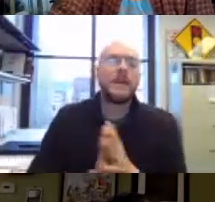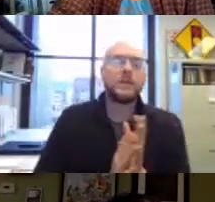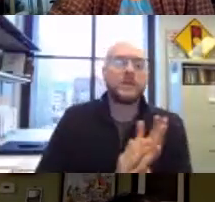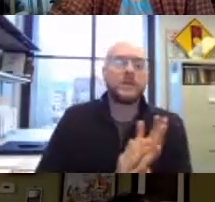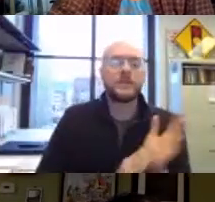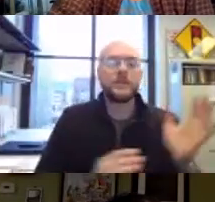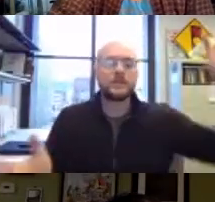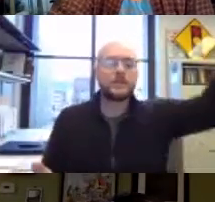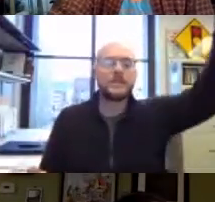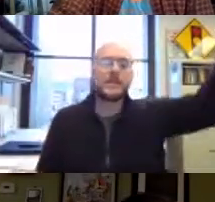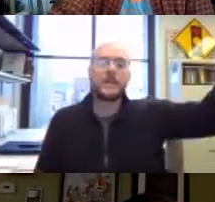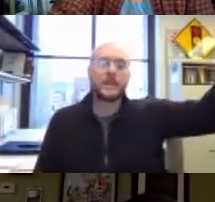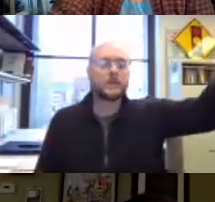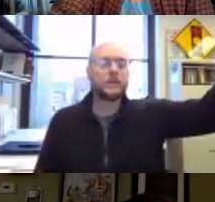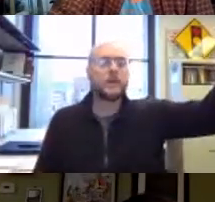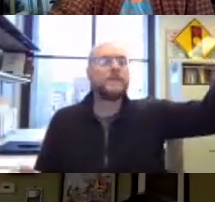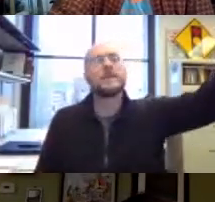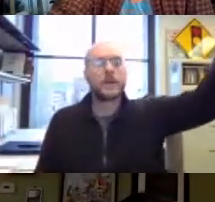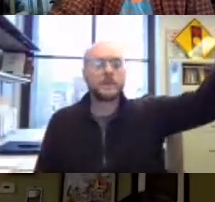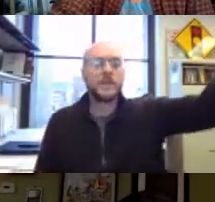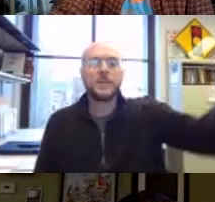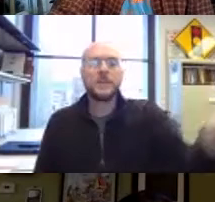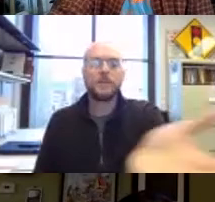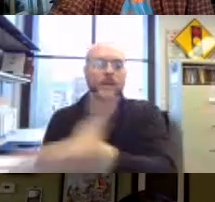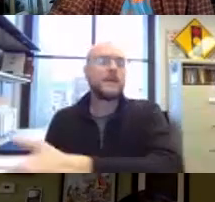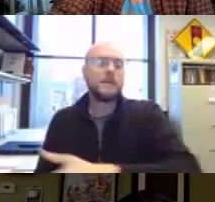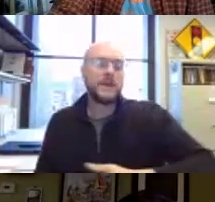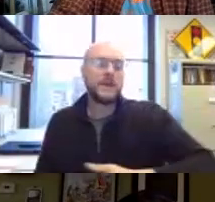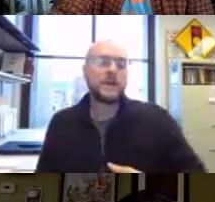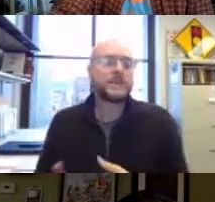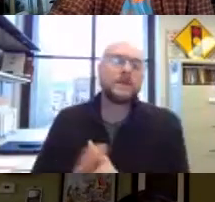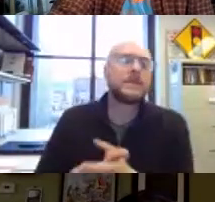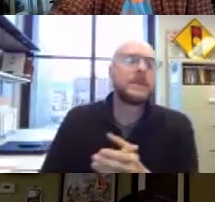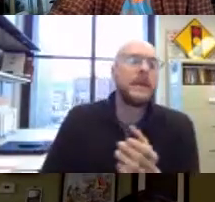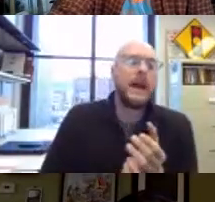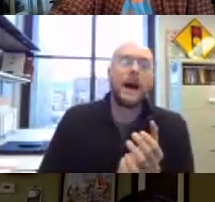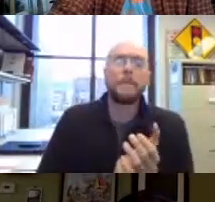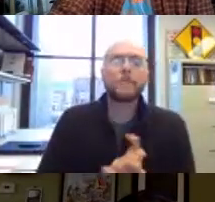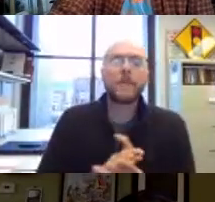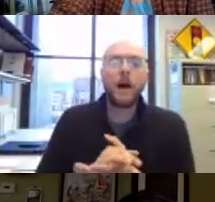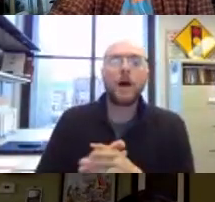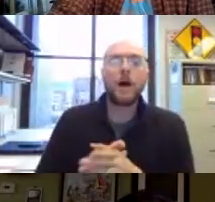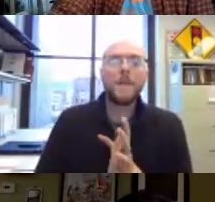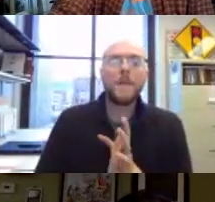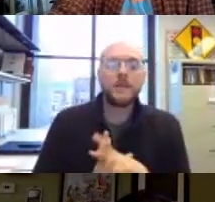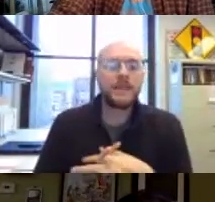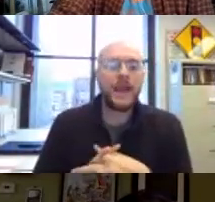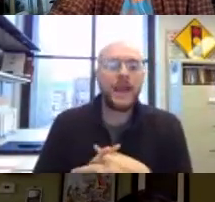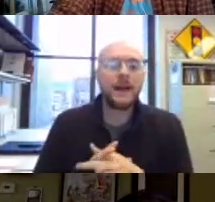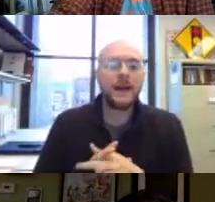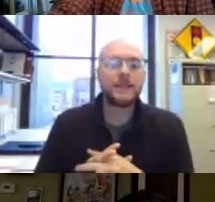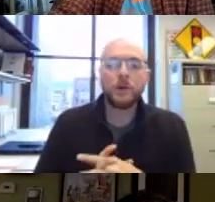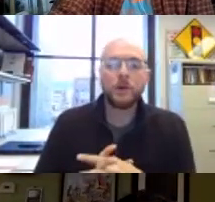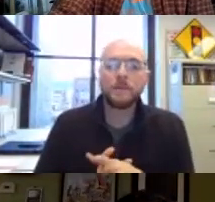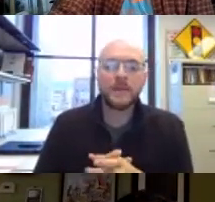downtown. And so you could start to really see a true effective transportation network being built out. I'll mention here